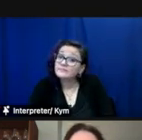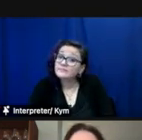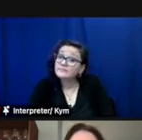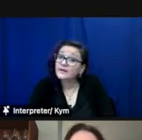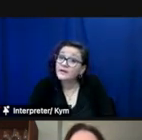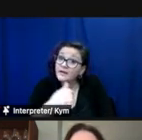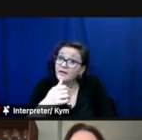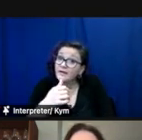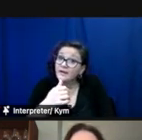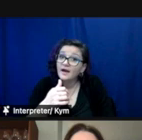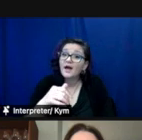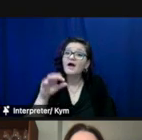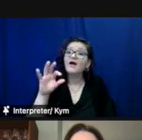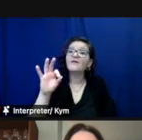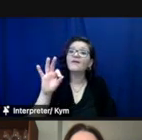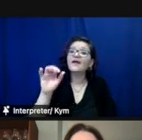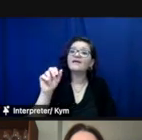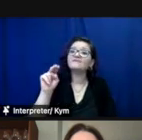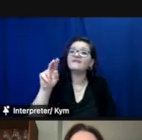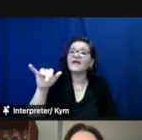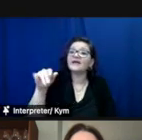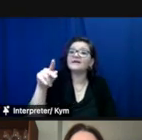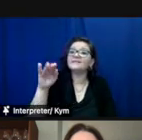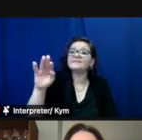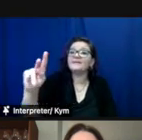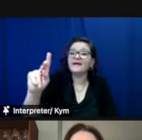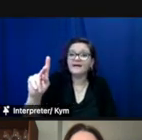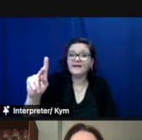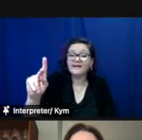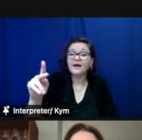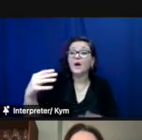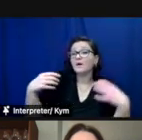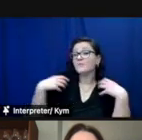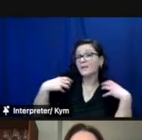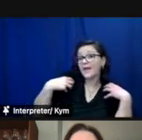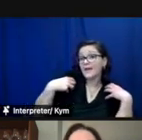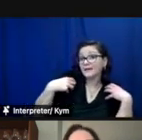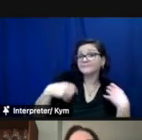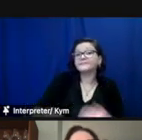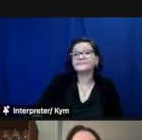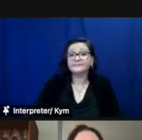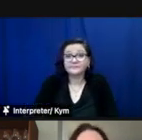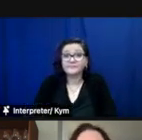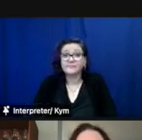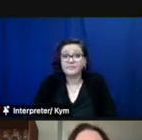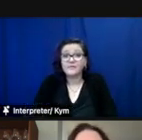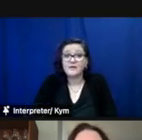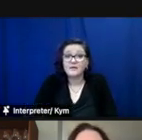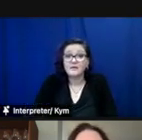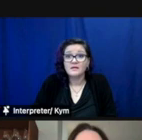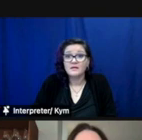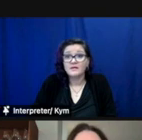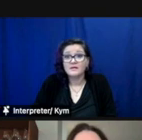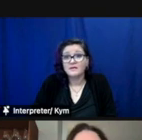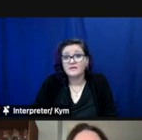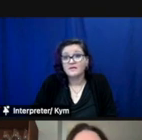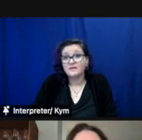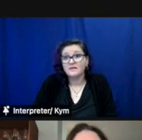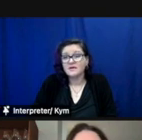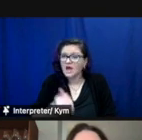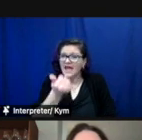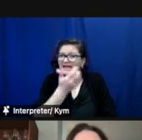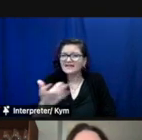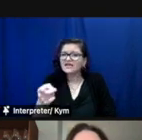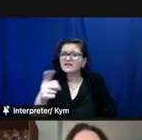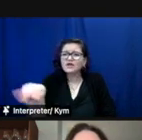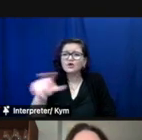A funny pack. A fanny pack, yeah. And a book bag. But but are there things that you guys have that are special to you